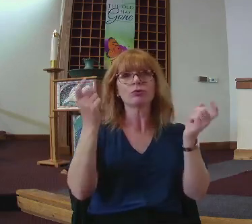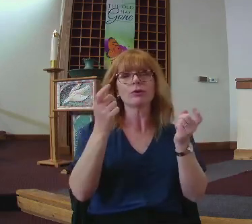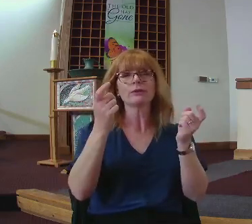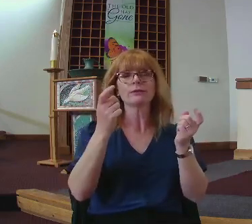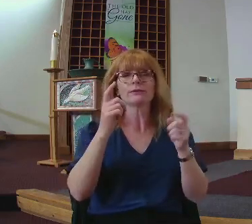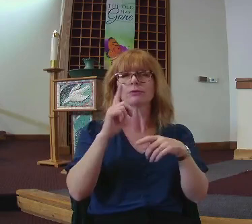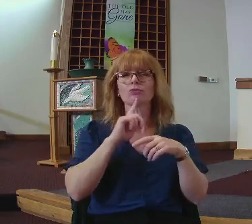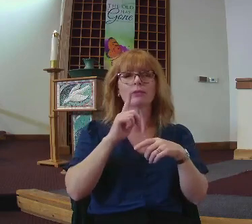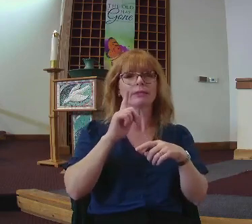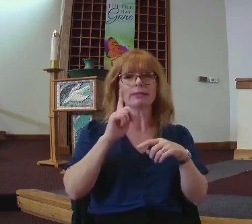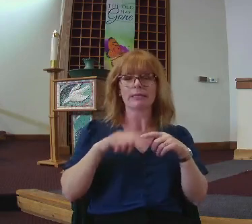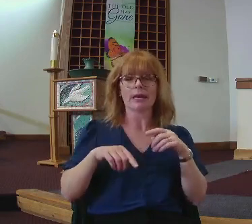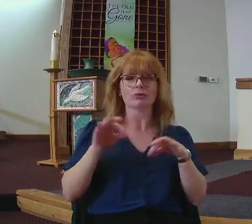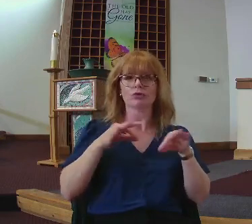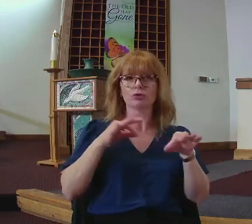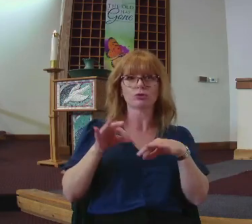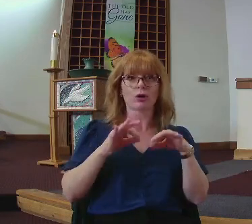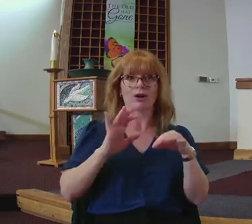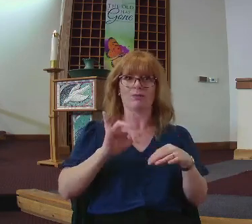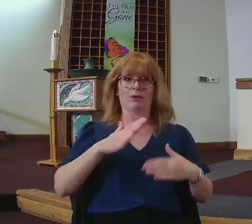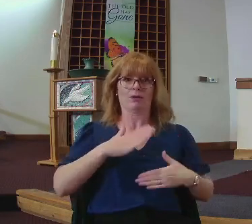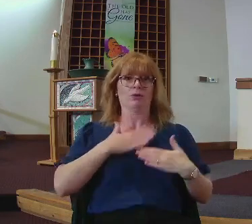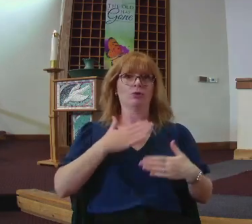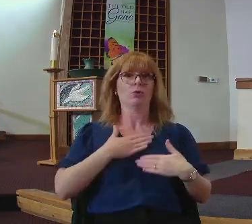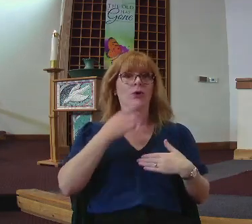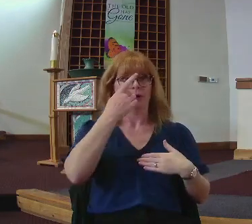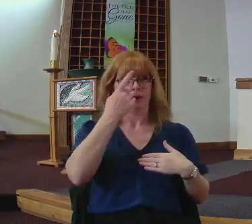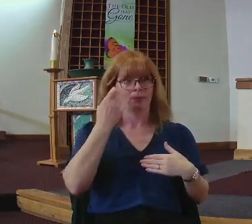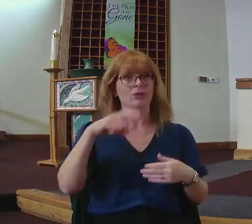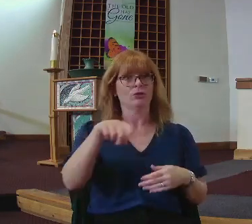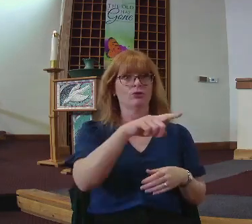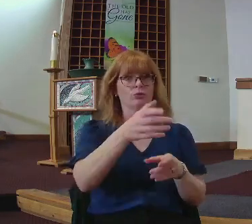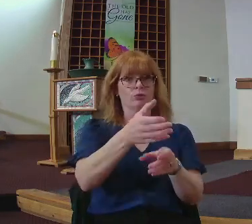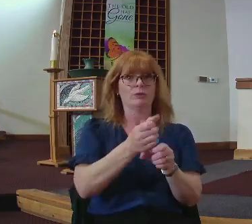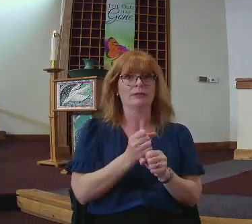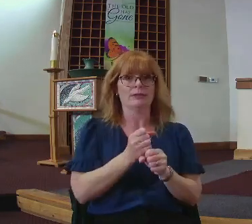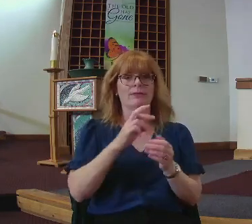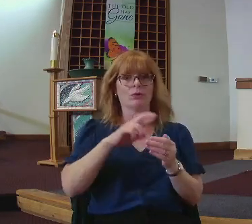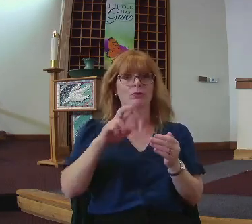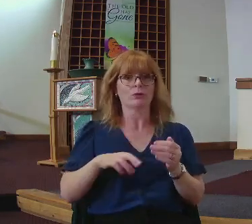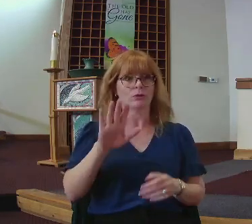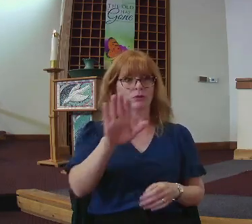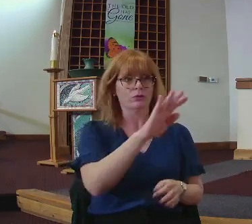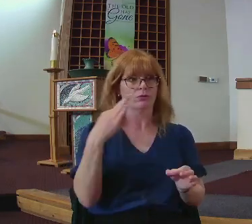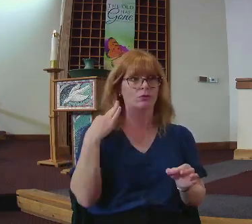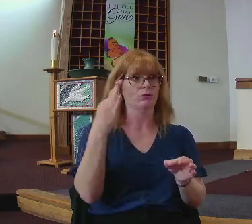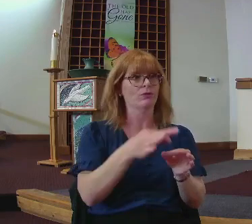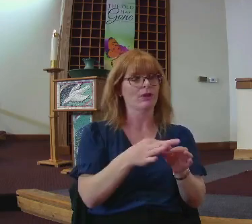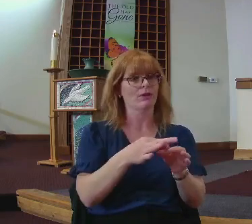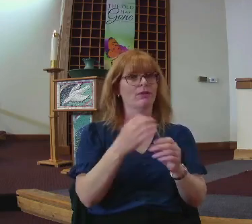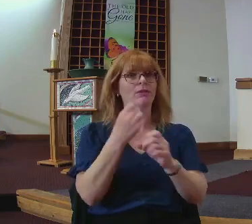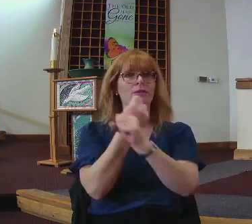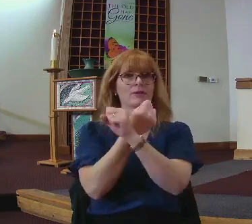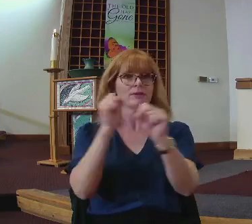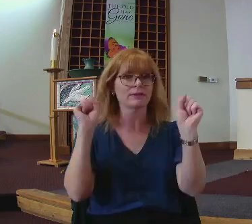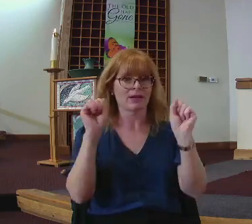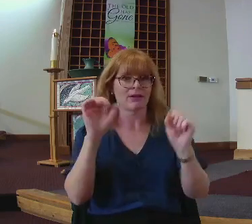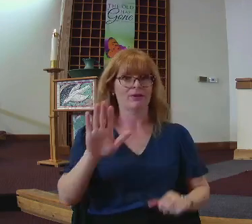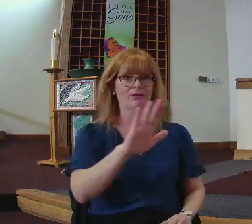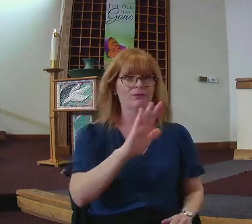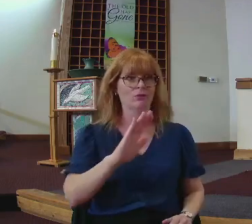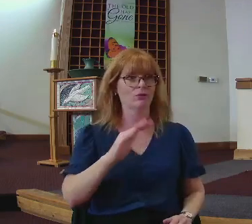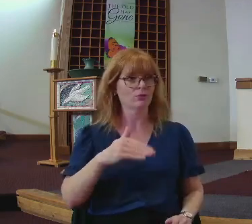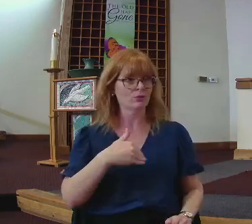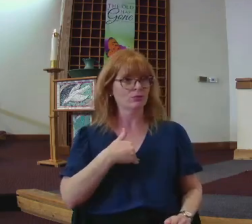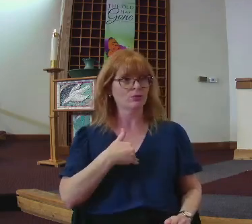glorious joy. For you are receiving the outcome of your faith, which is the salvation of your souls. This